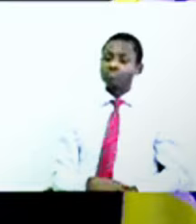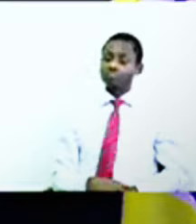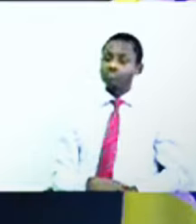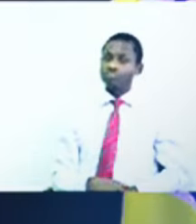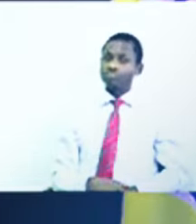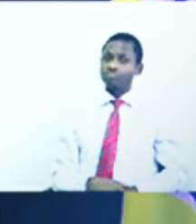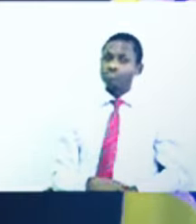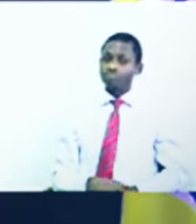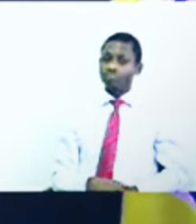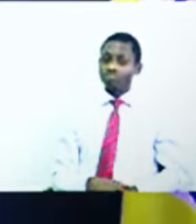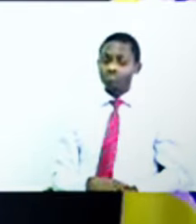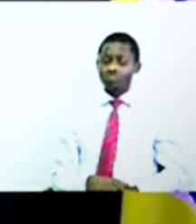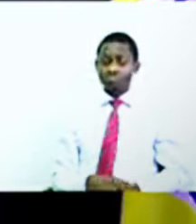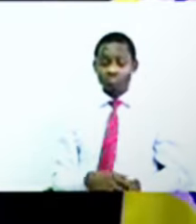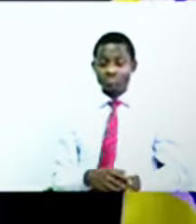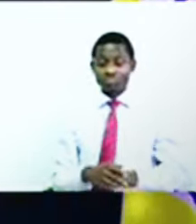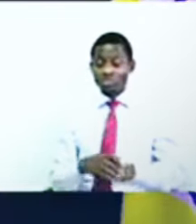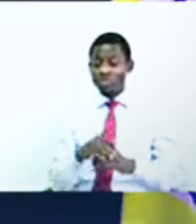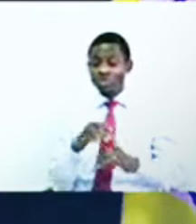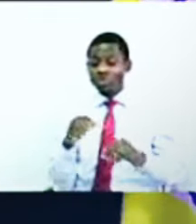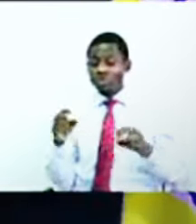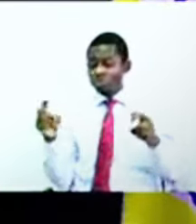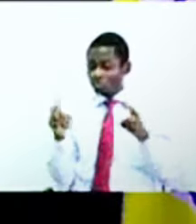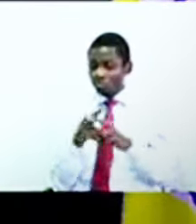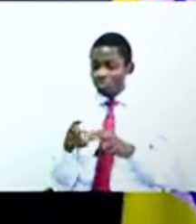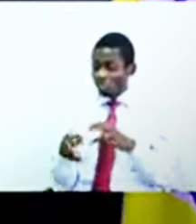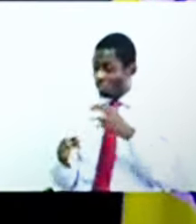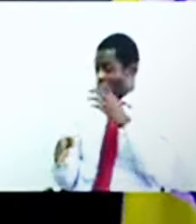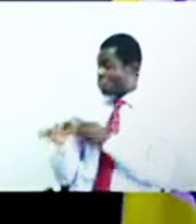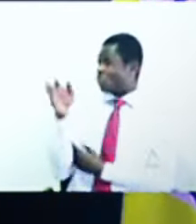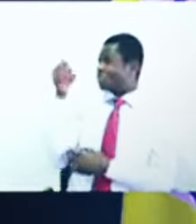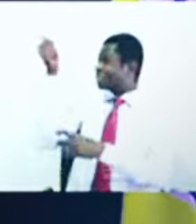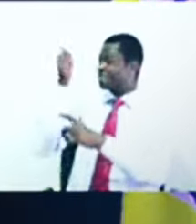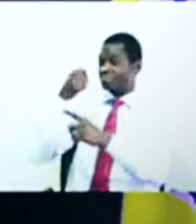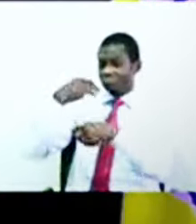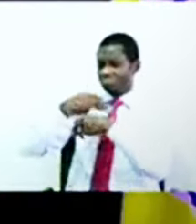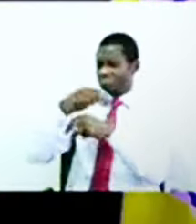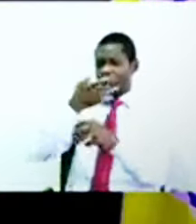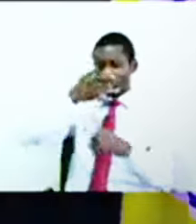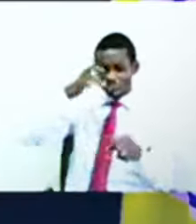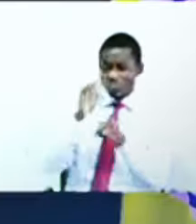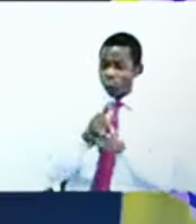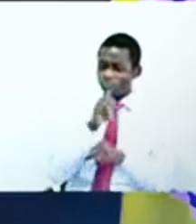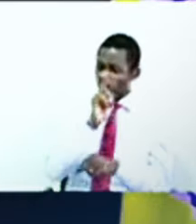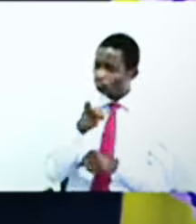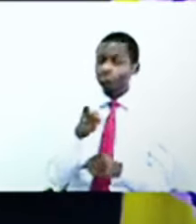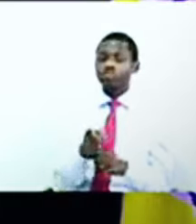see, don't use reason. God has declared on oath already. Don't say